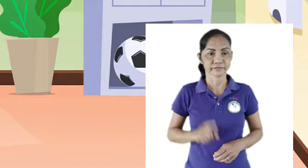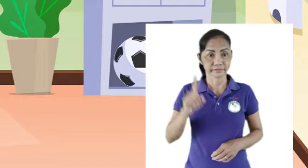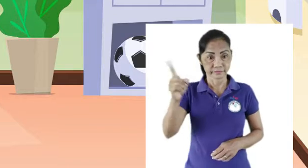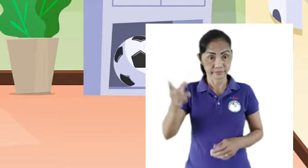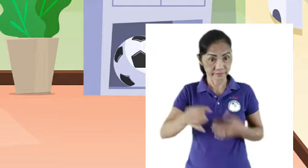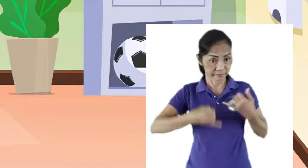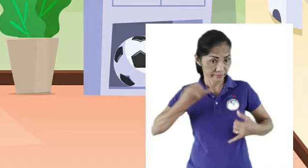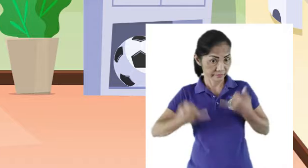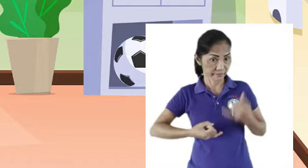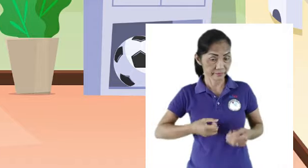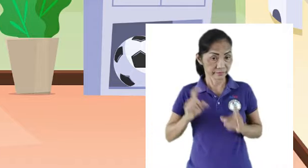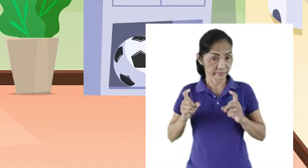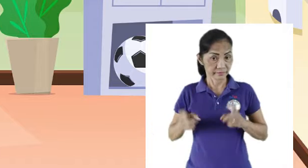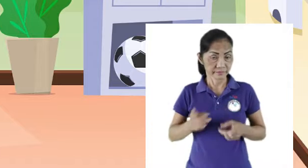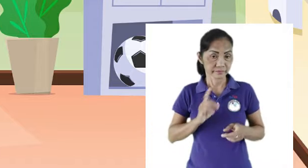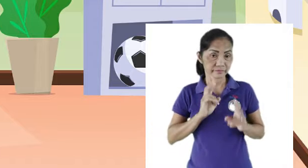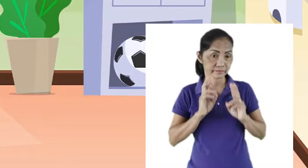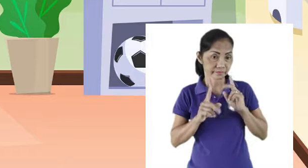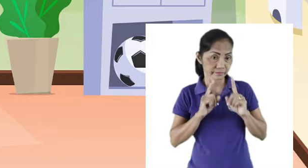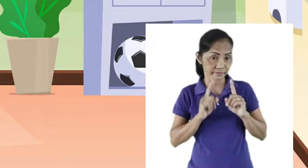Did you enjoy our fast talk?